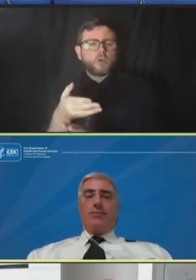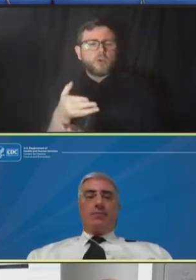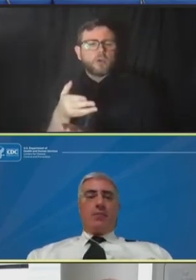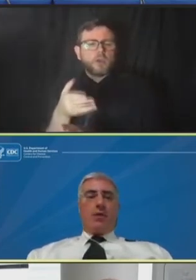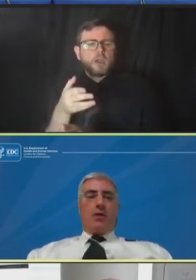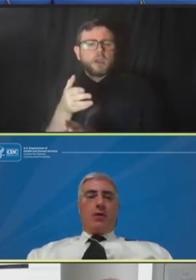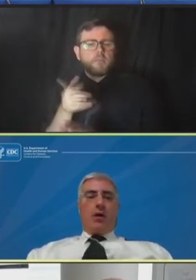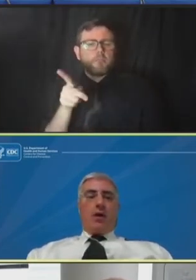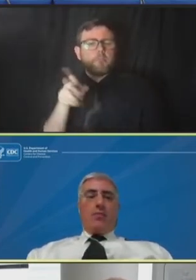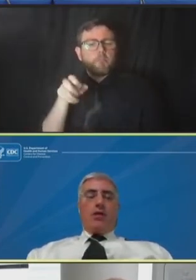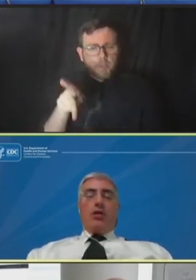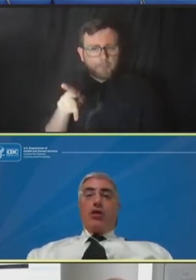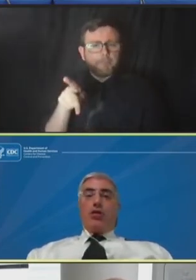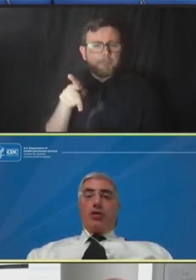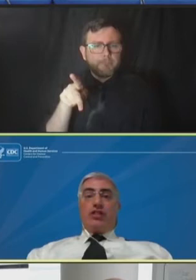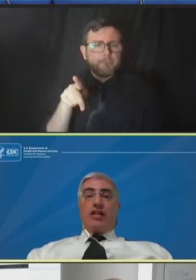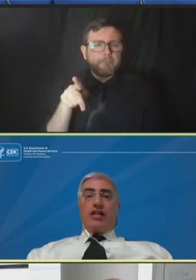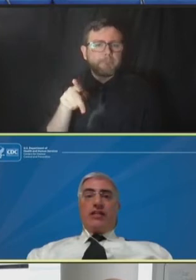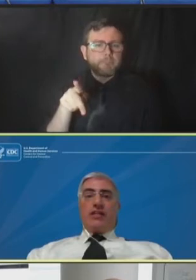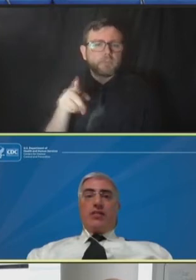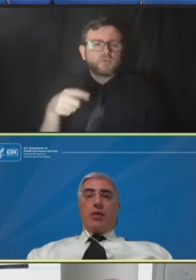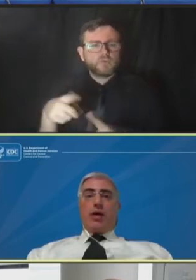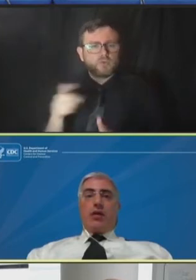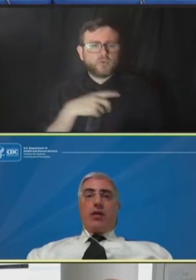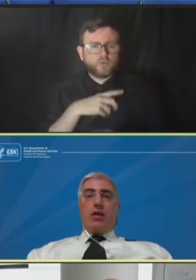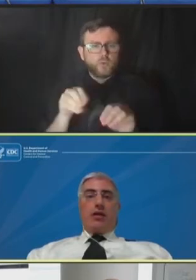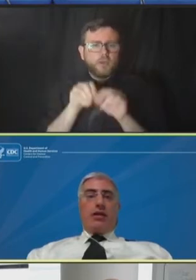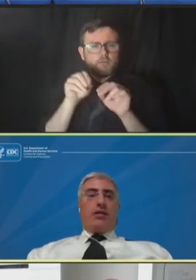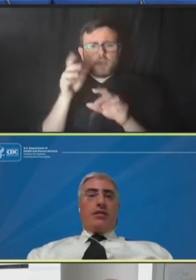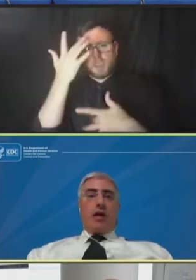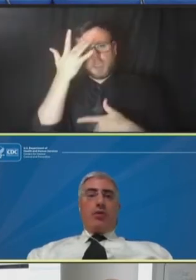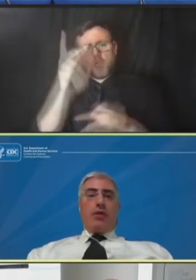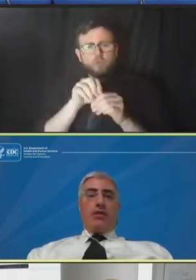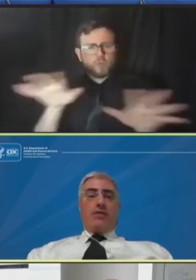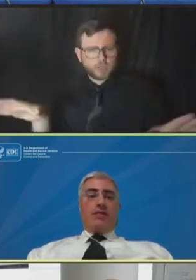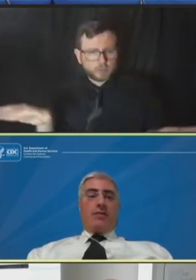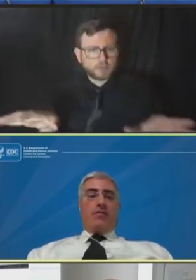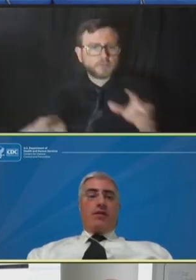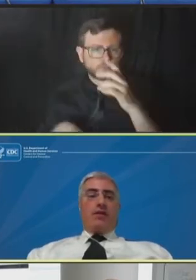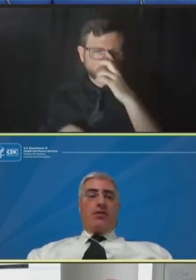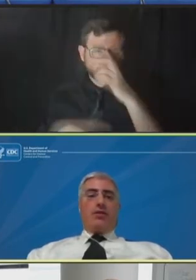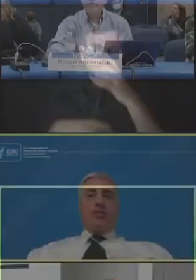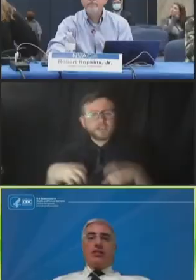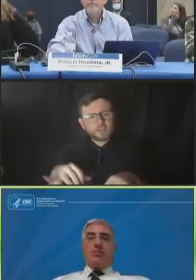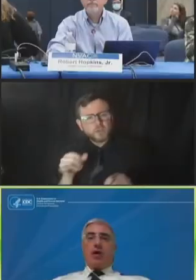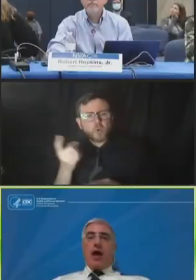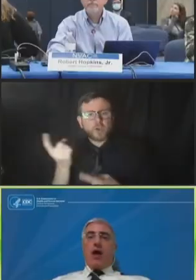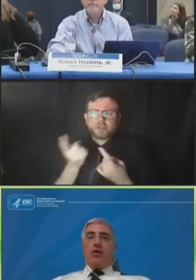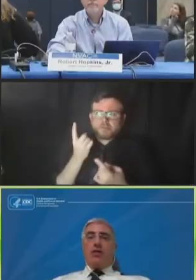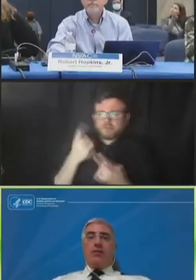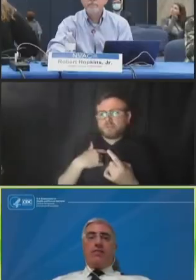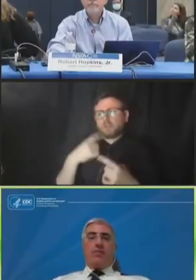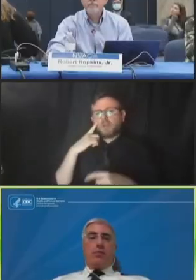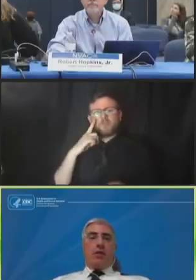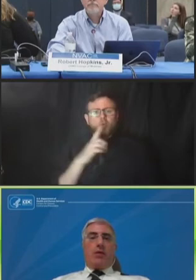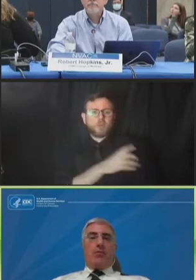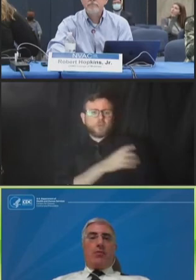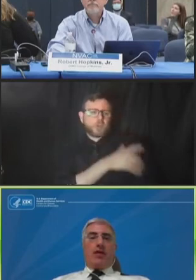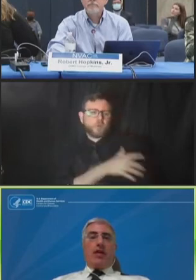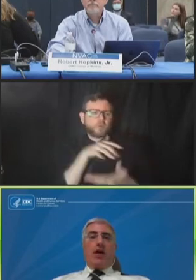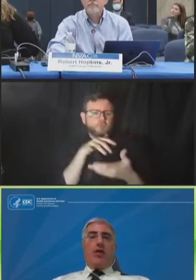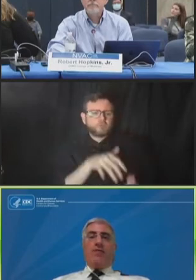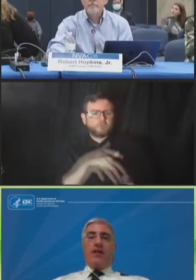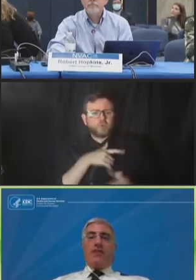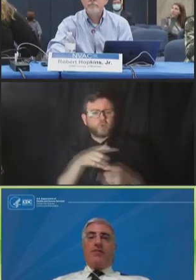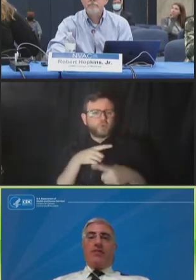doing clinical studies as well in this outbreak, given some of the uncertainties about how much benefit we may be